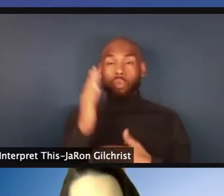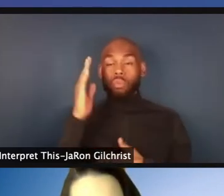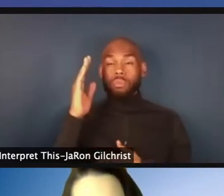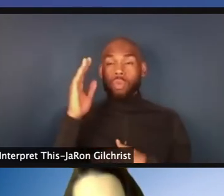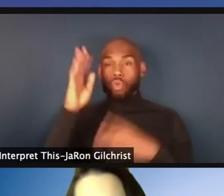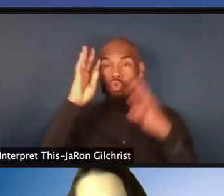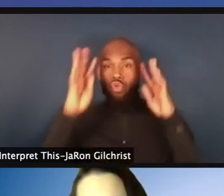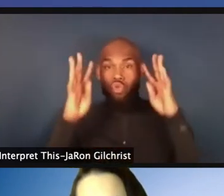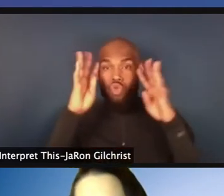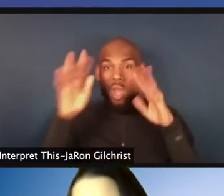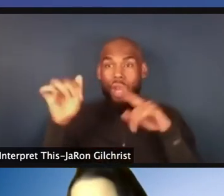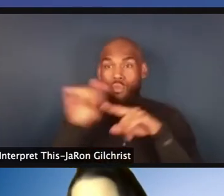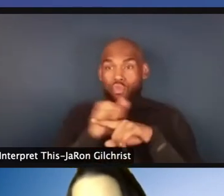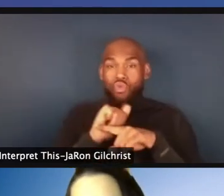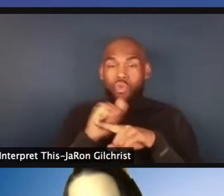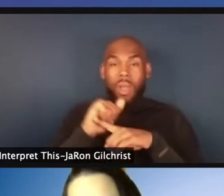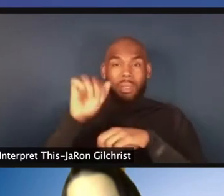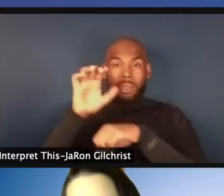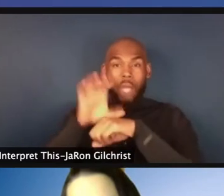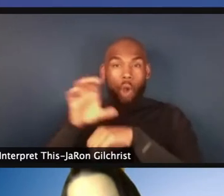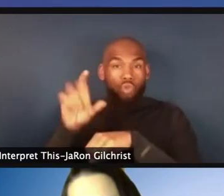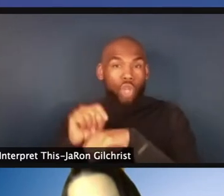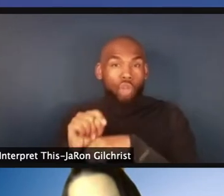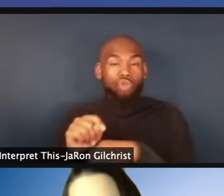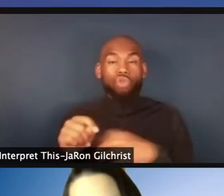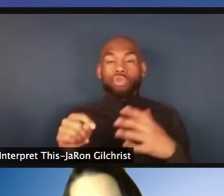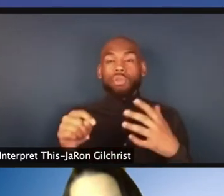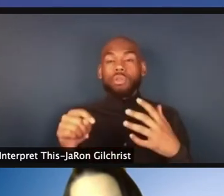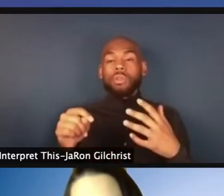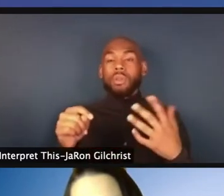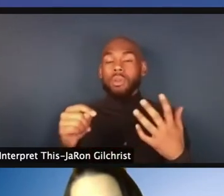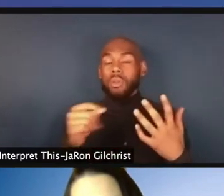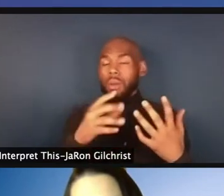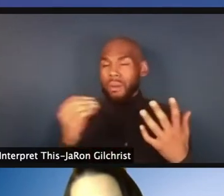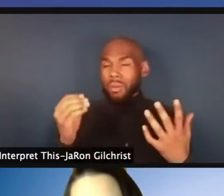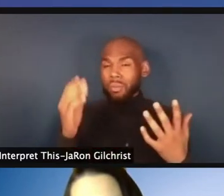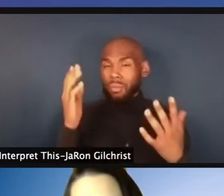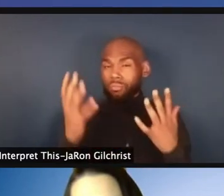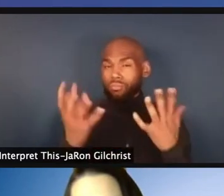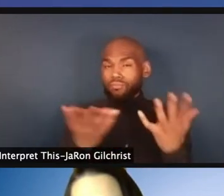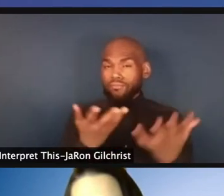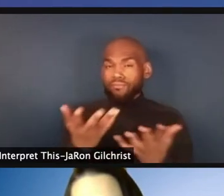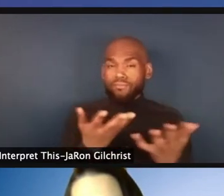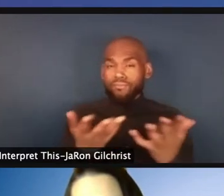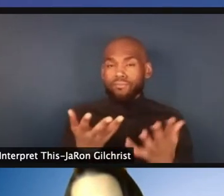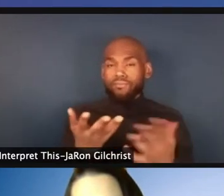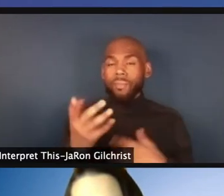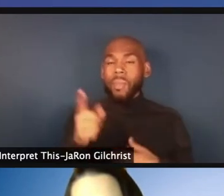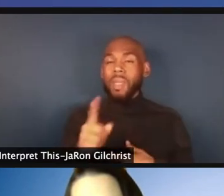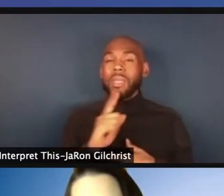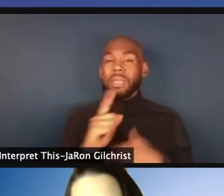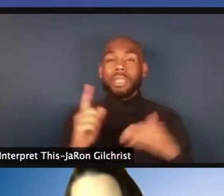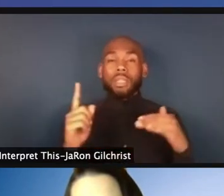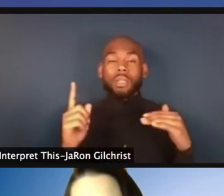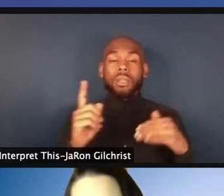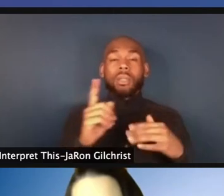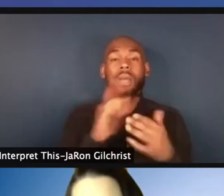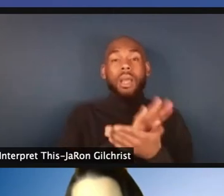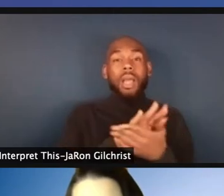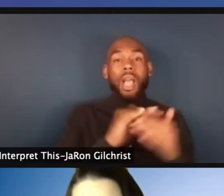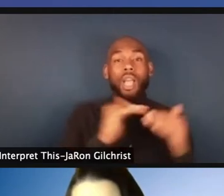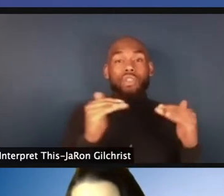consultation, and community building. And for us, unjust future is really, you know, climate justice equals racial justice